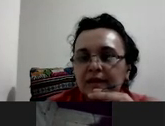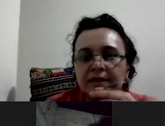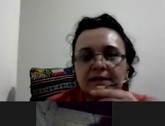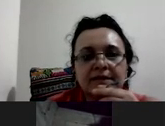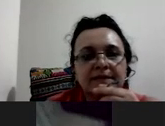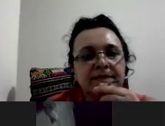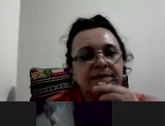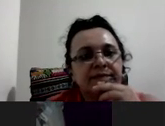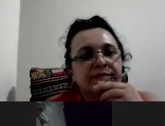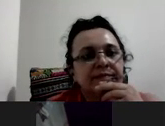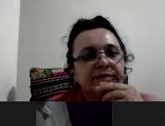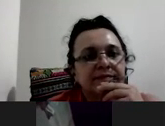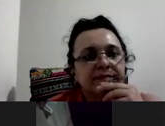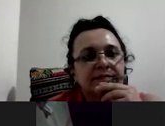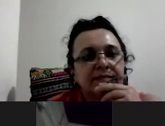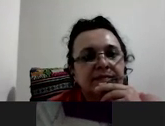Next.